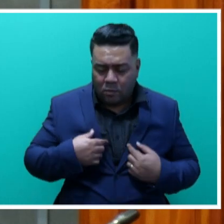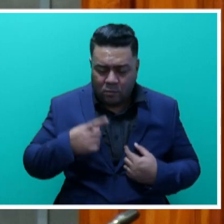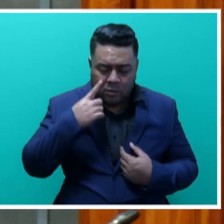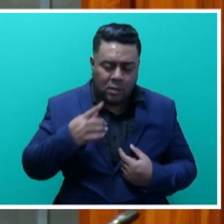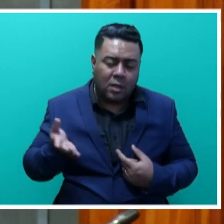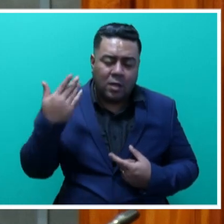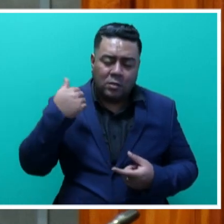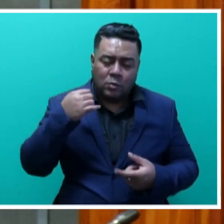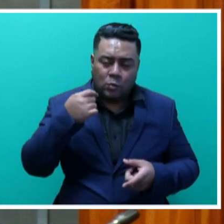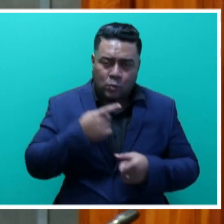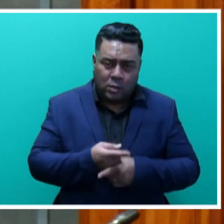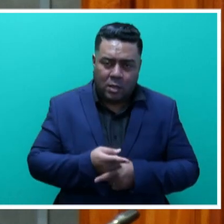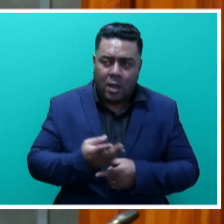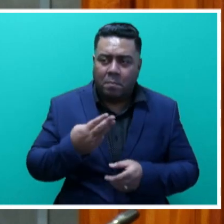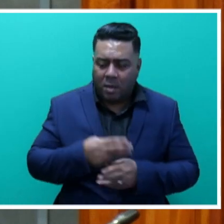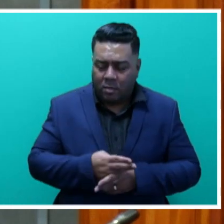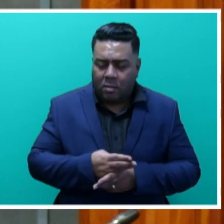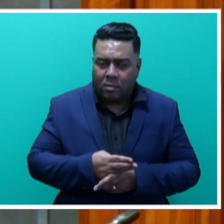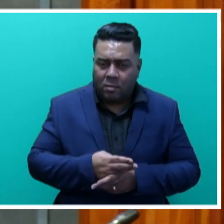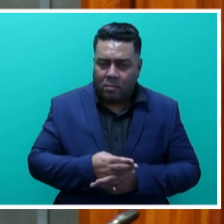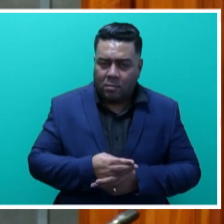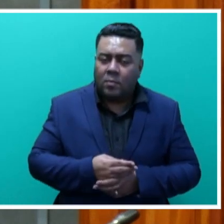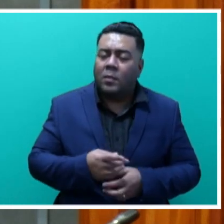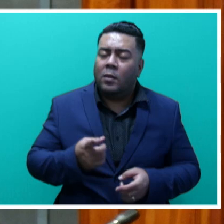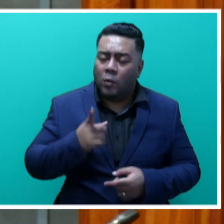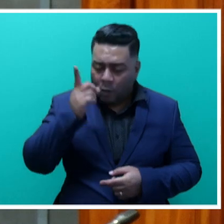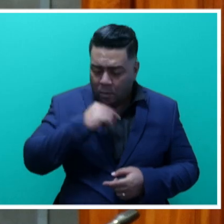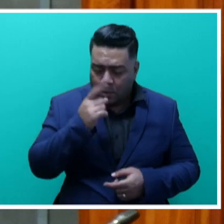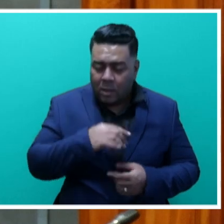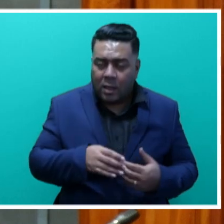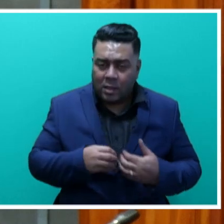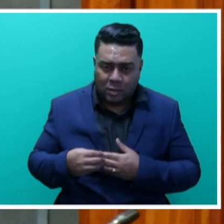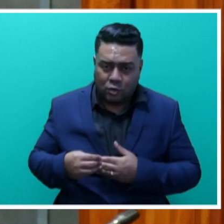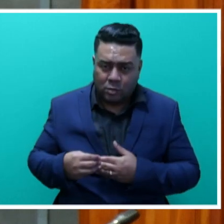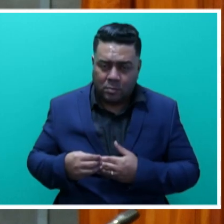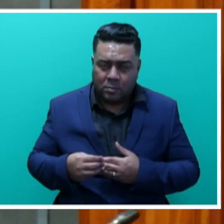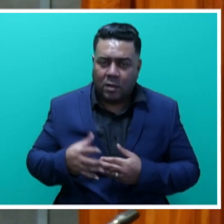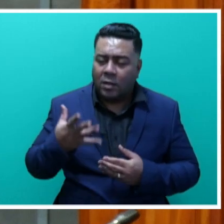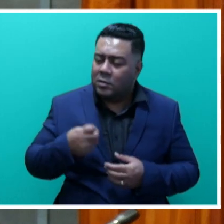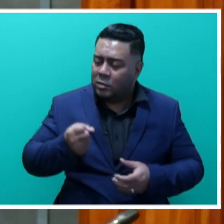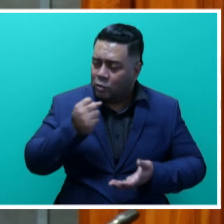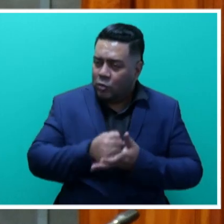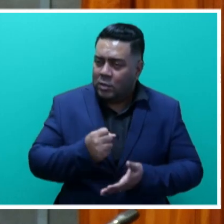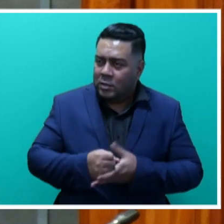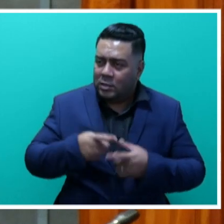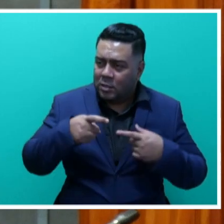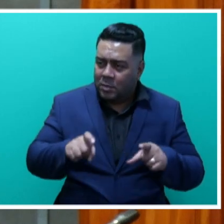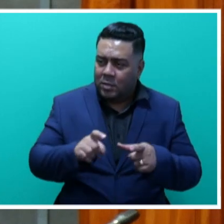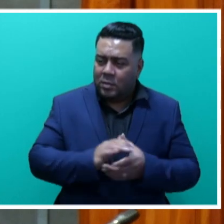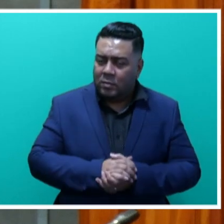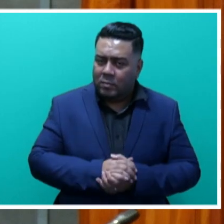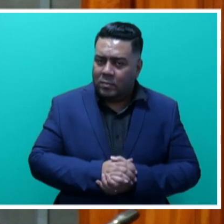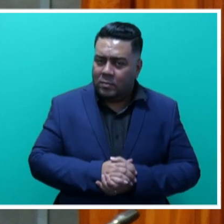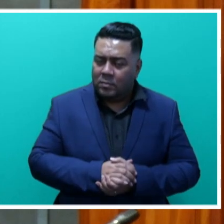weeks and months. Your able leadership has assured stability in our economic environment